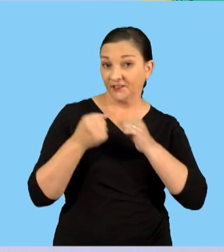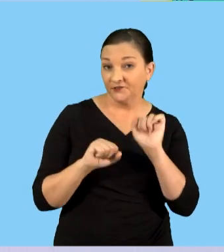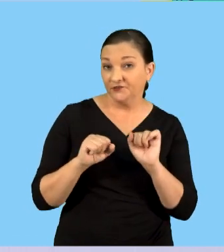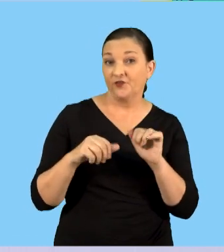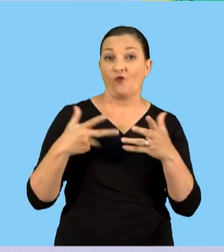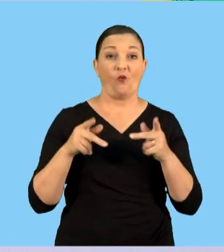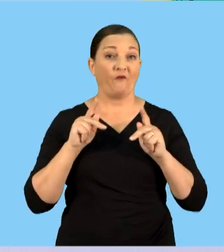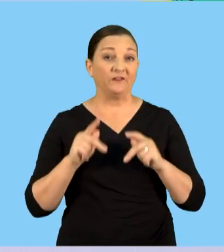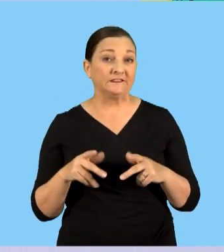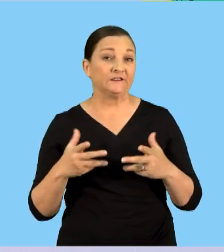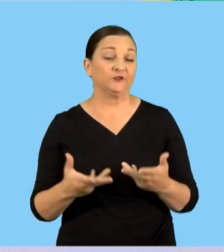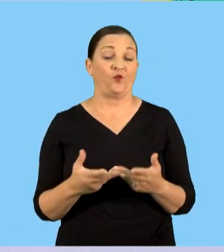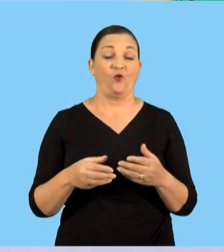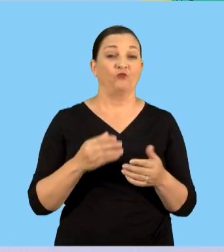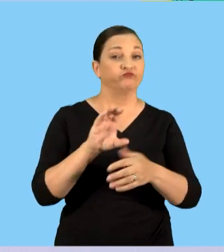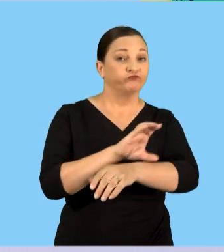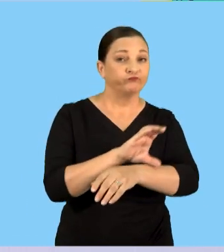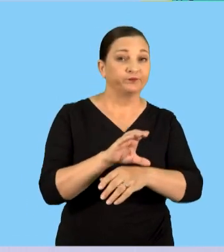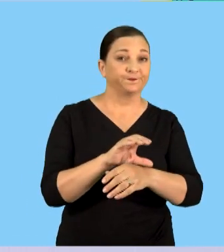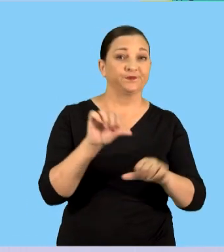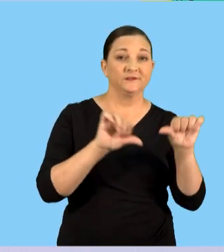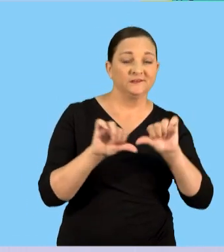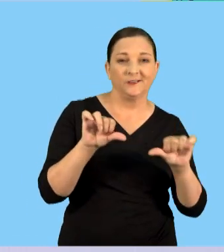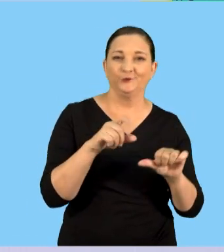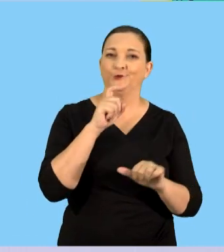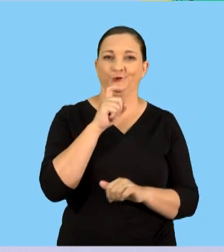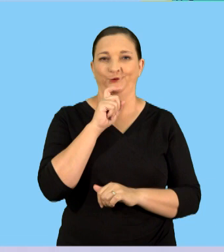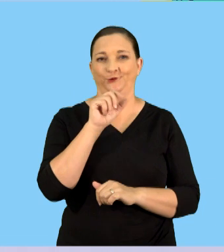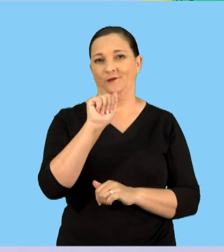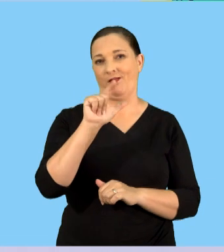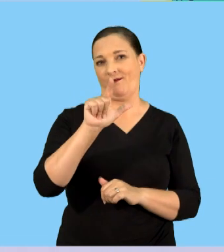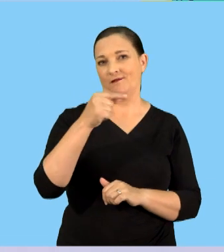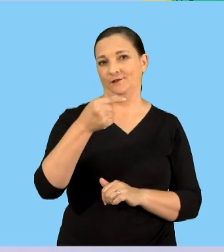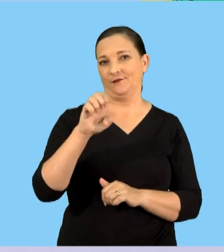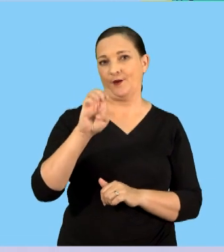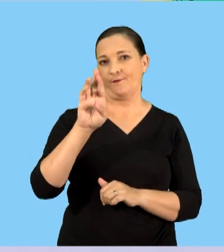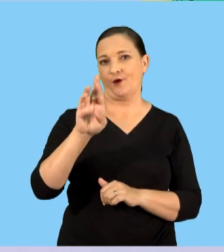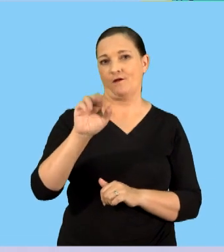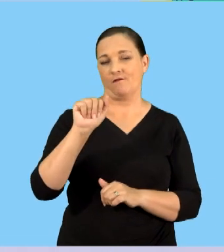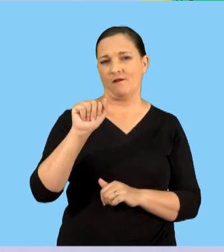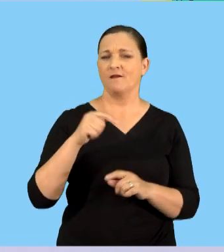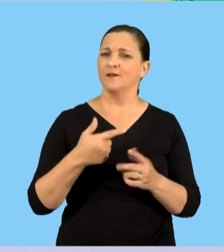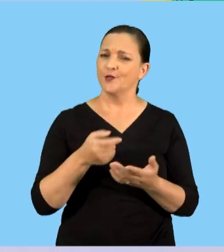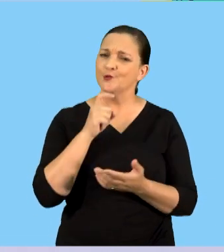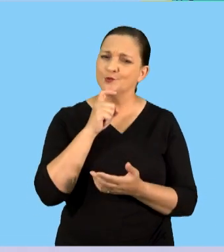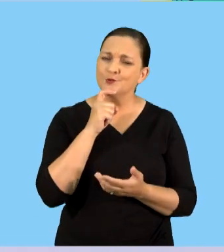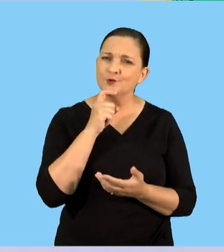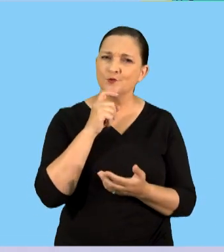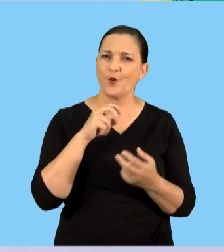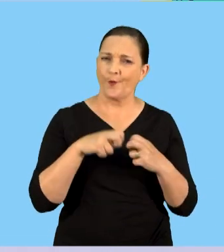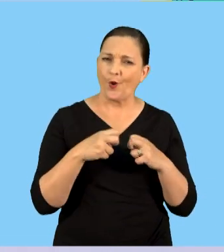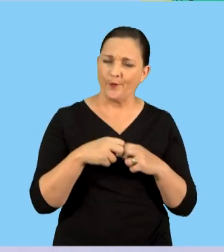physics, finance, and computer science. This means that algebra is used to solve and